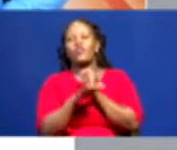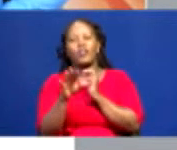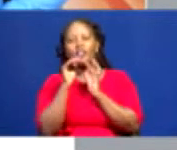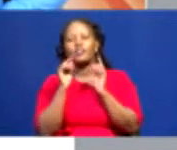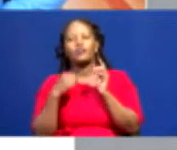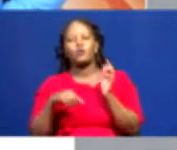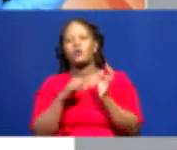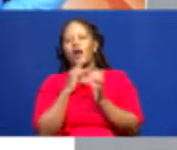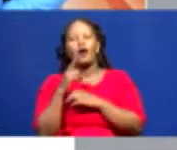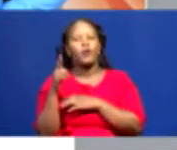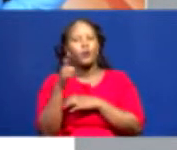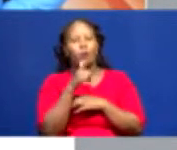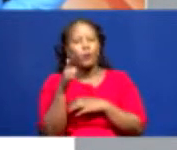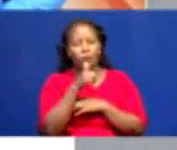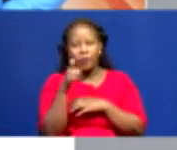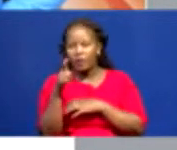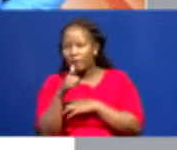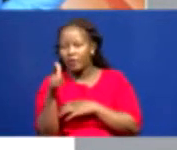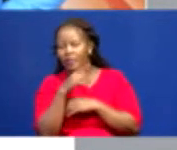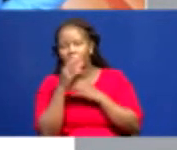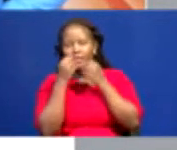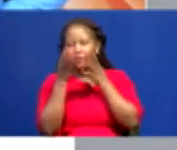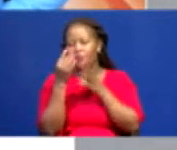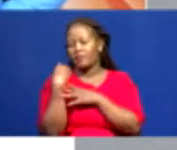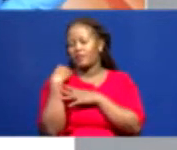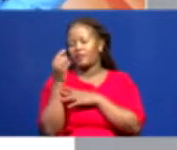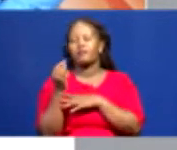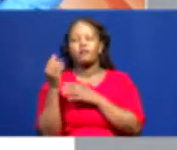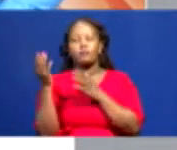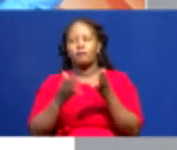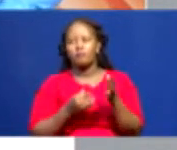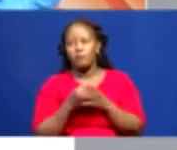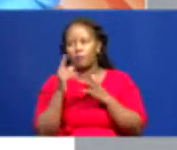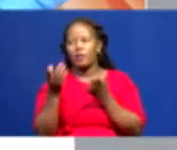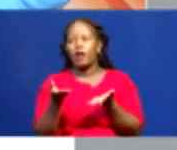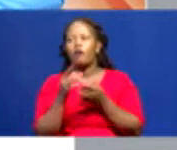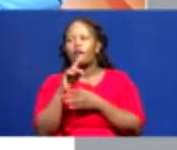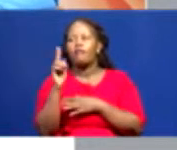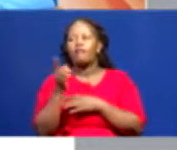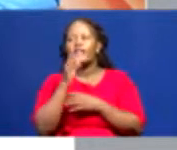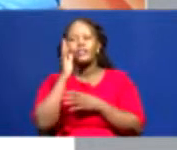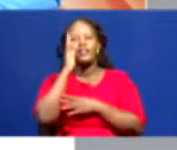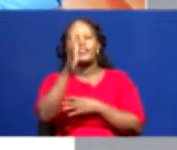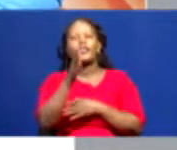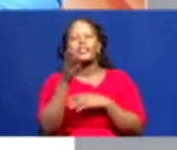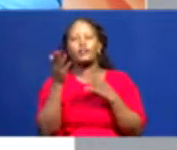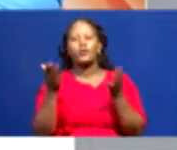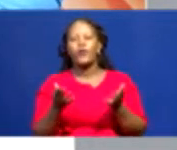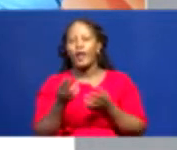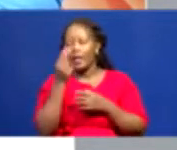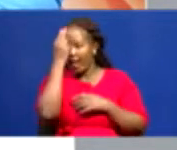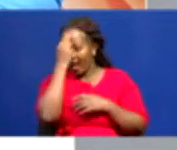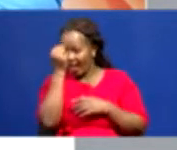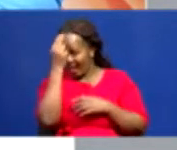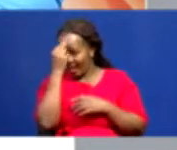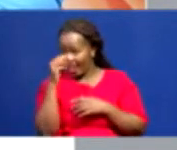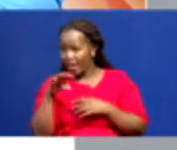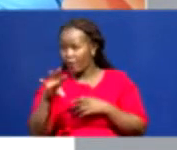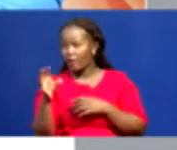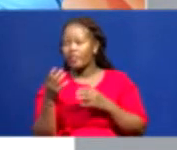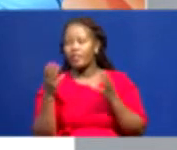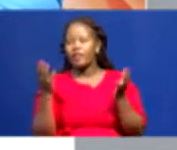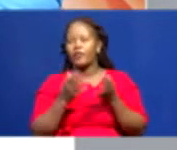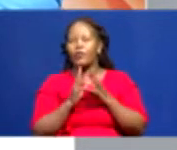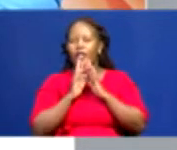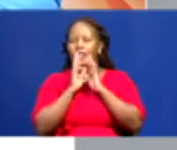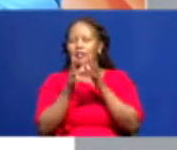also positioned to bring you the latest developments. Let's cross over to Narok, where my colleague Nancy Okware is going to